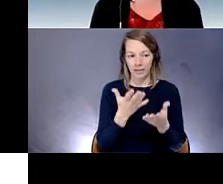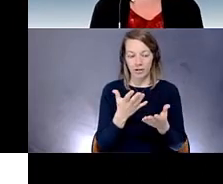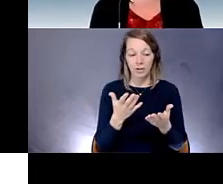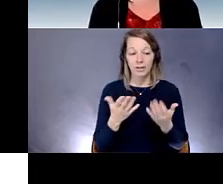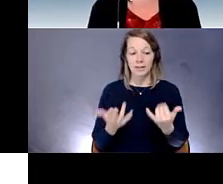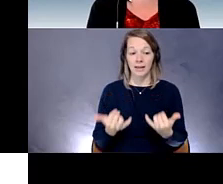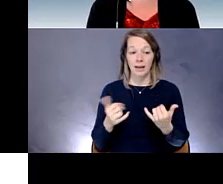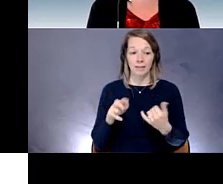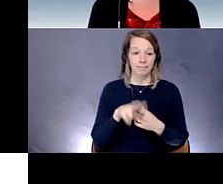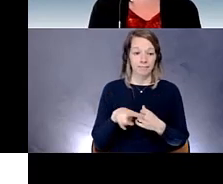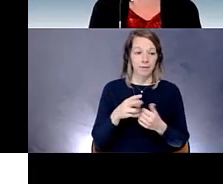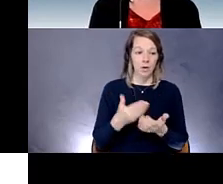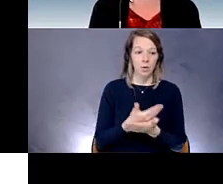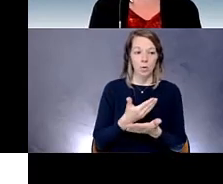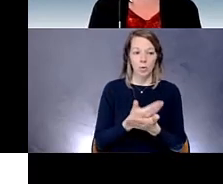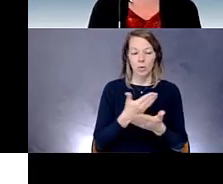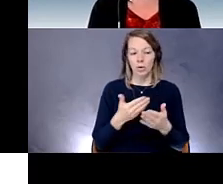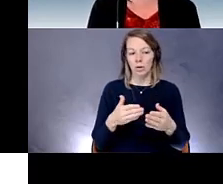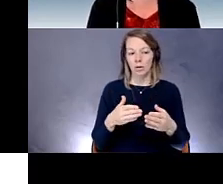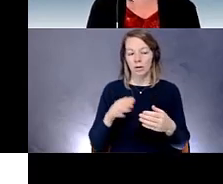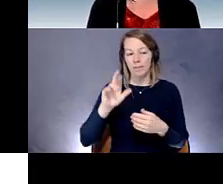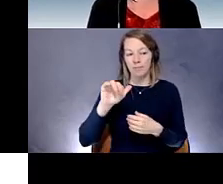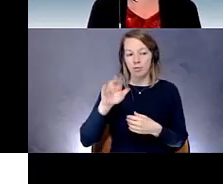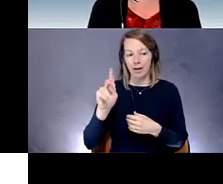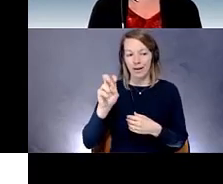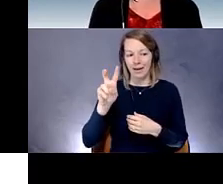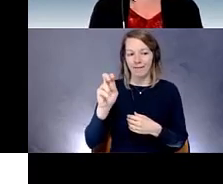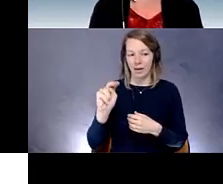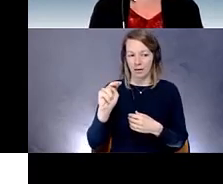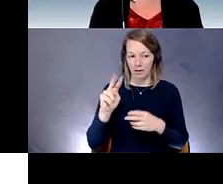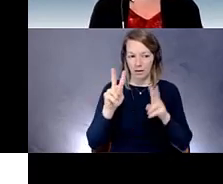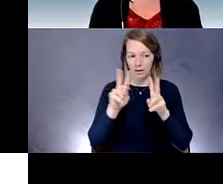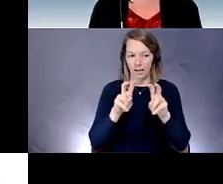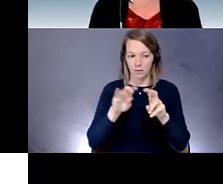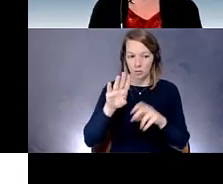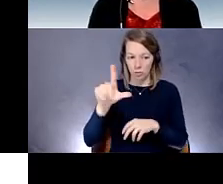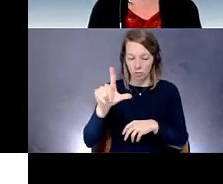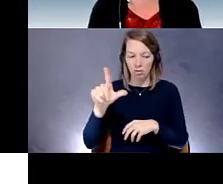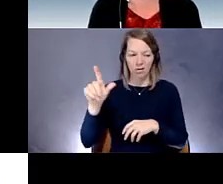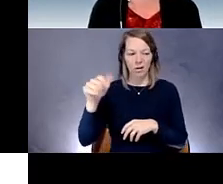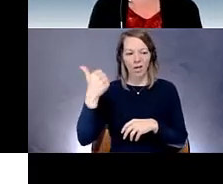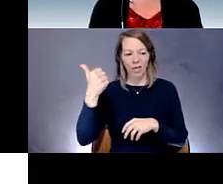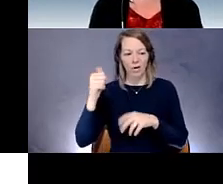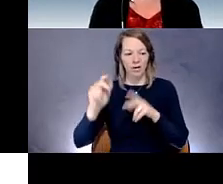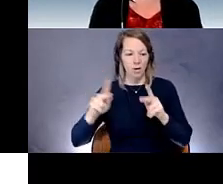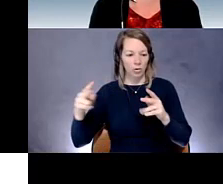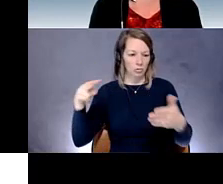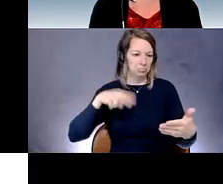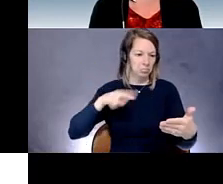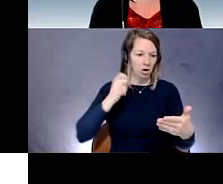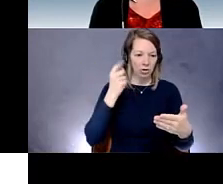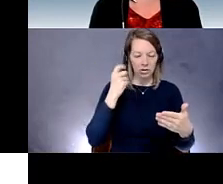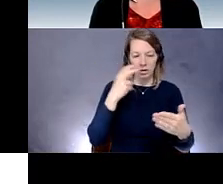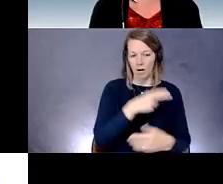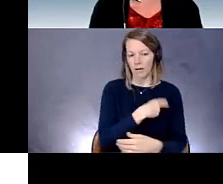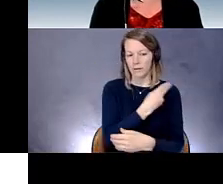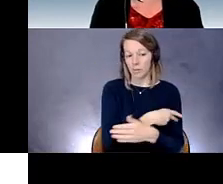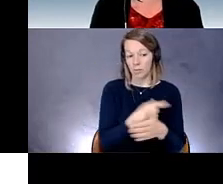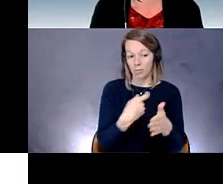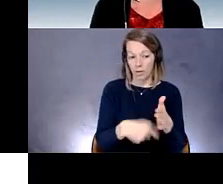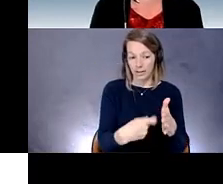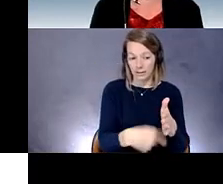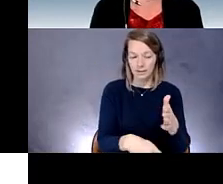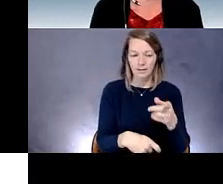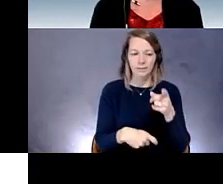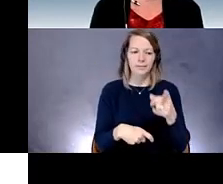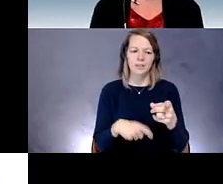we are introducing a new break-even analysis tool, which helps employers and other payers better understand hospital prices. This